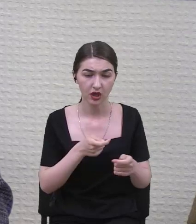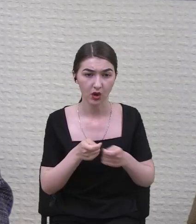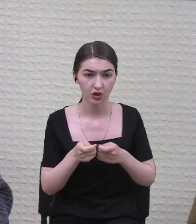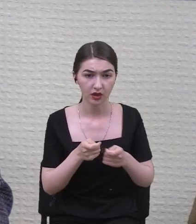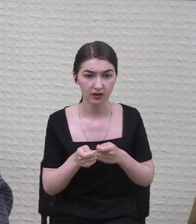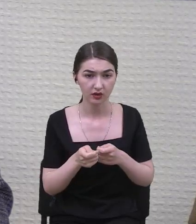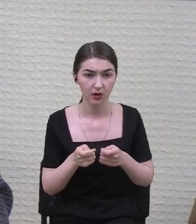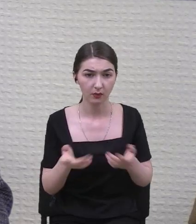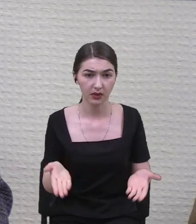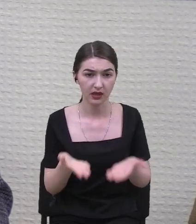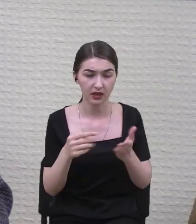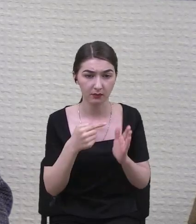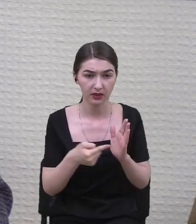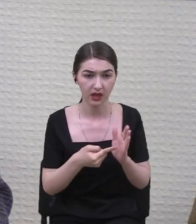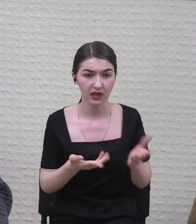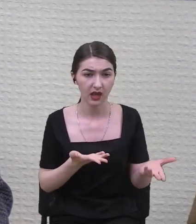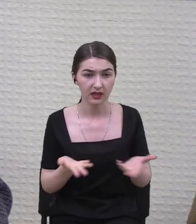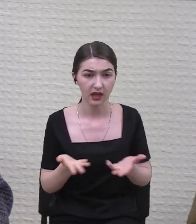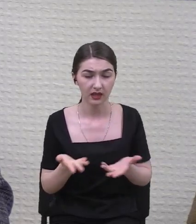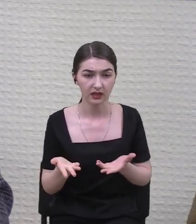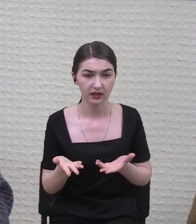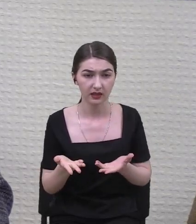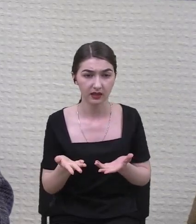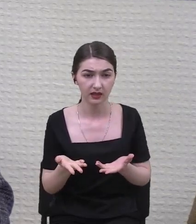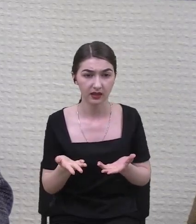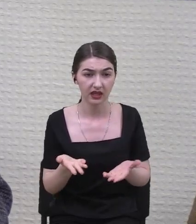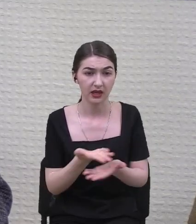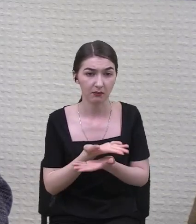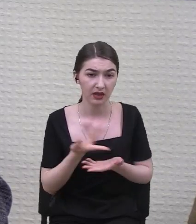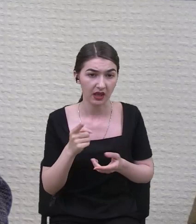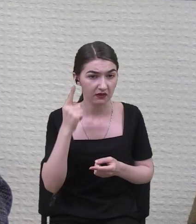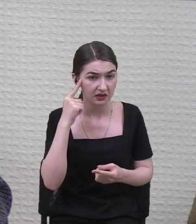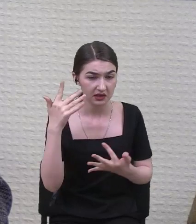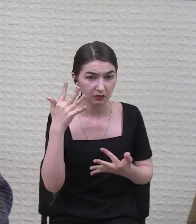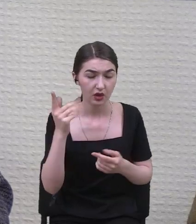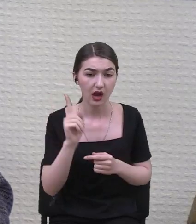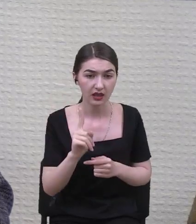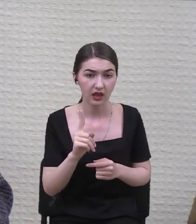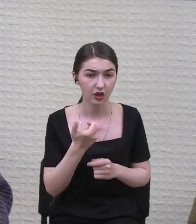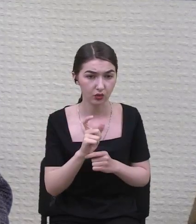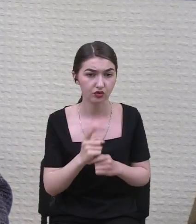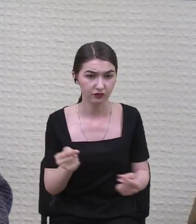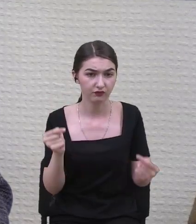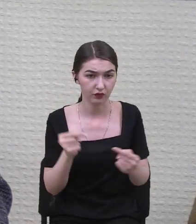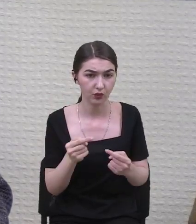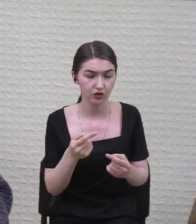but there's very pertinent questions to ask, and starting to come down to good practices that we can share with